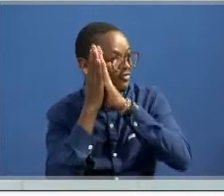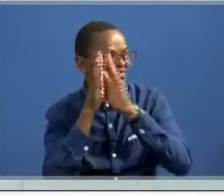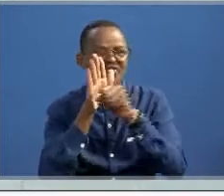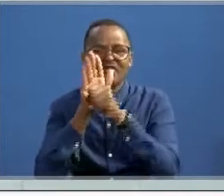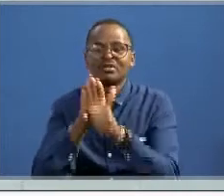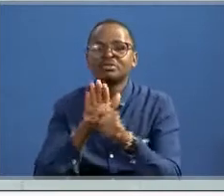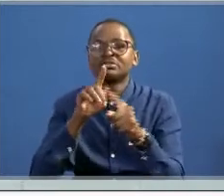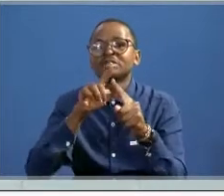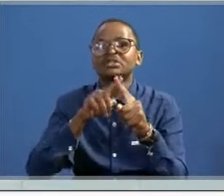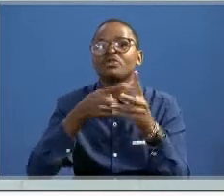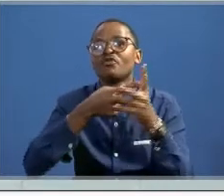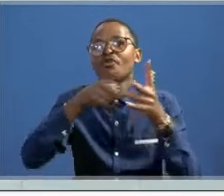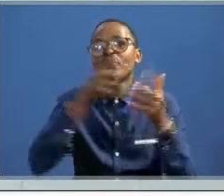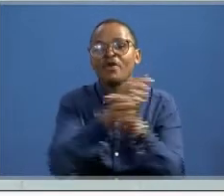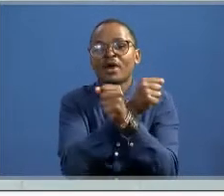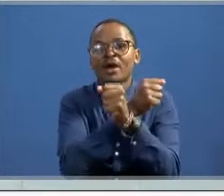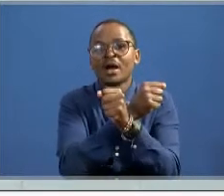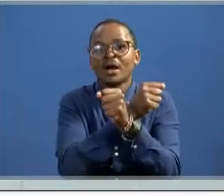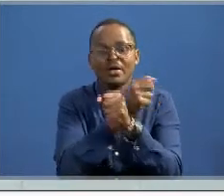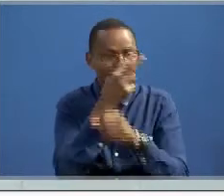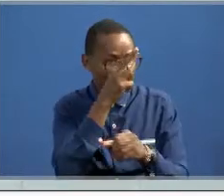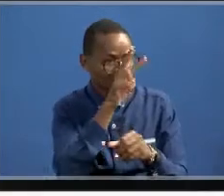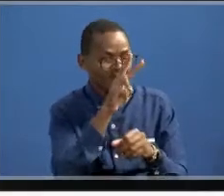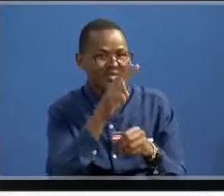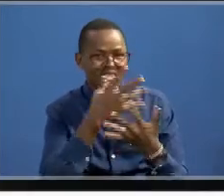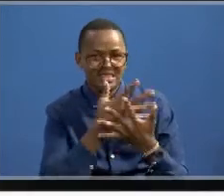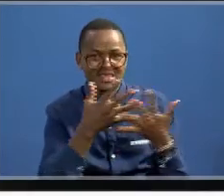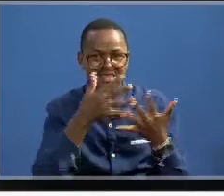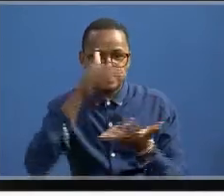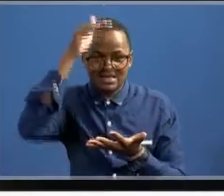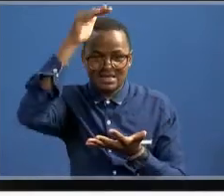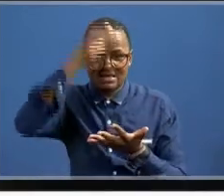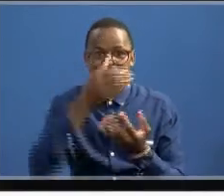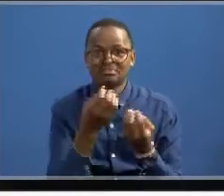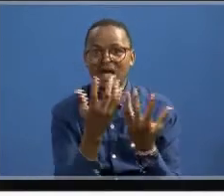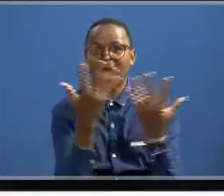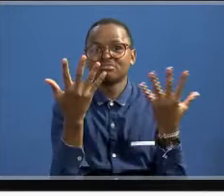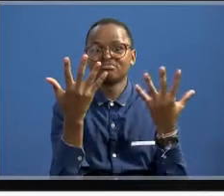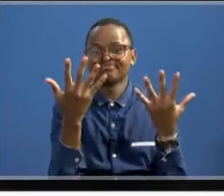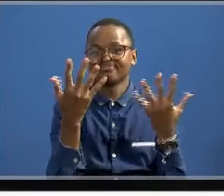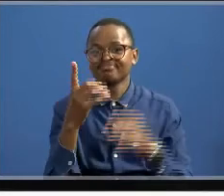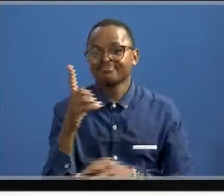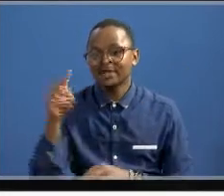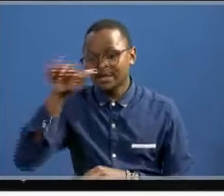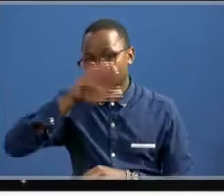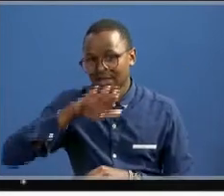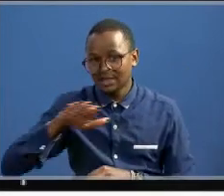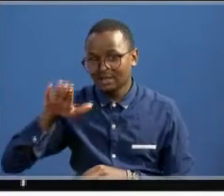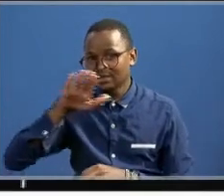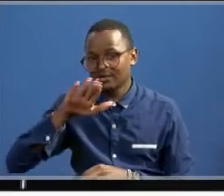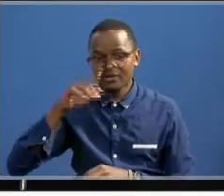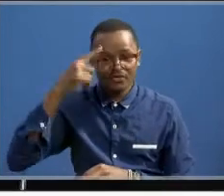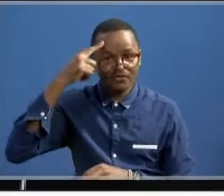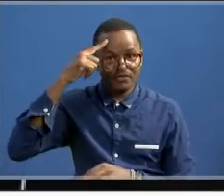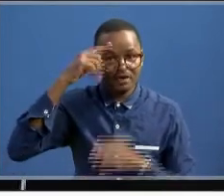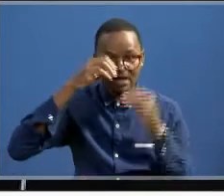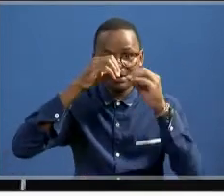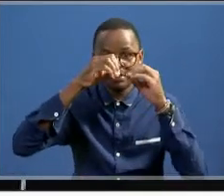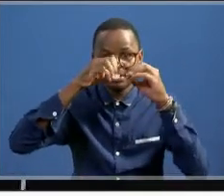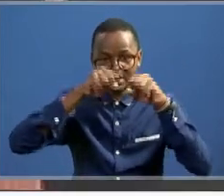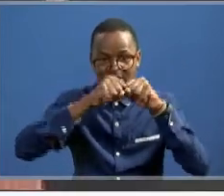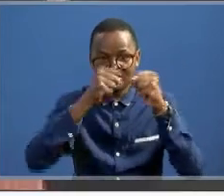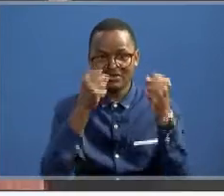them to scamper for safety as they watched their belongings reduced to nothing. A section of the area was earmarked for